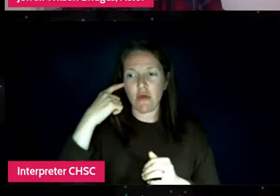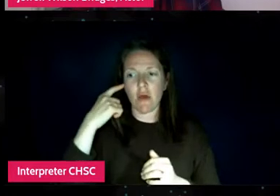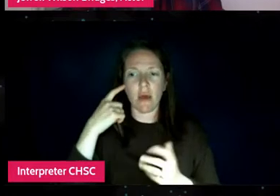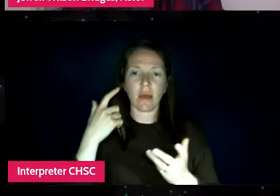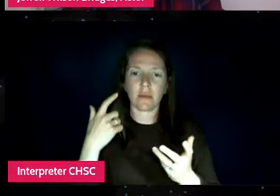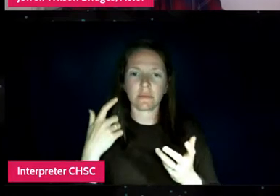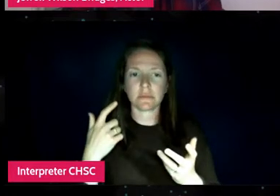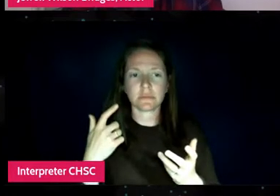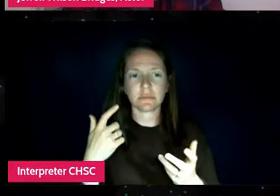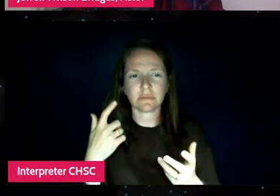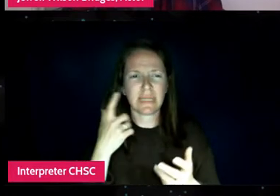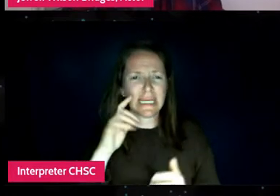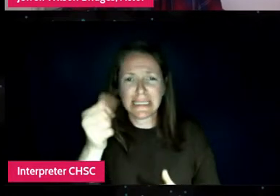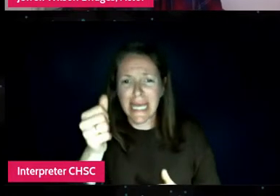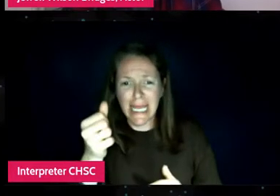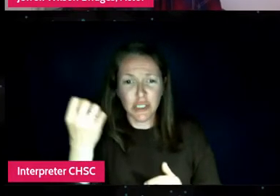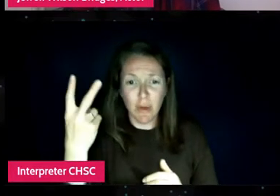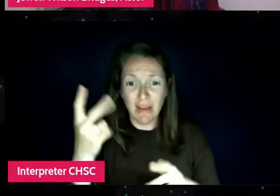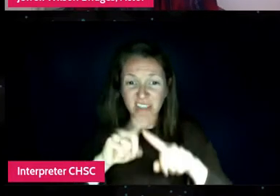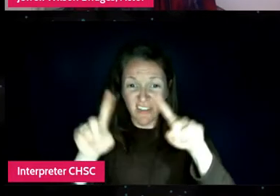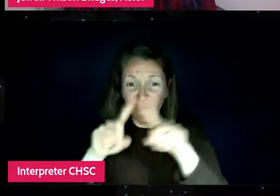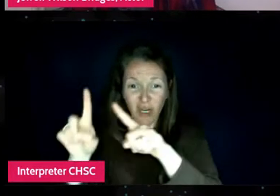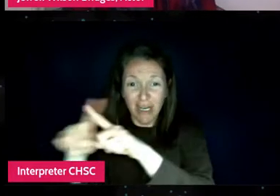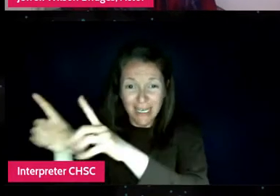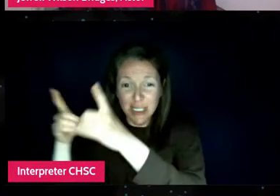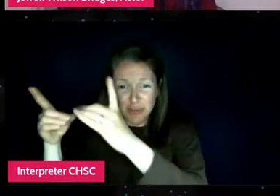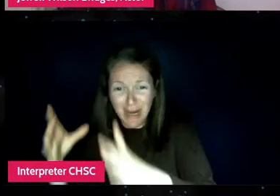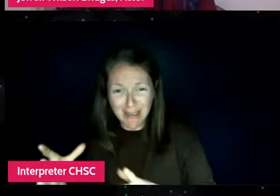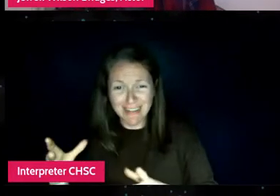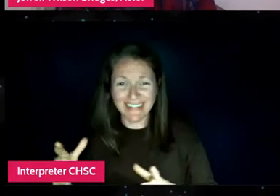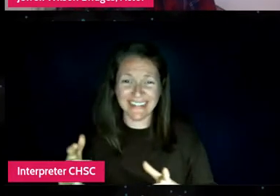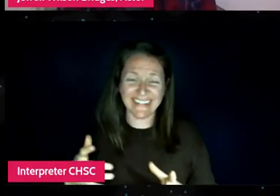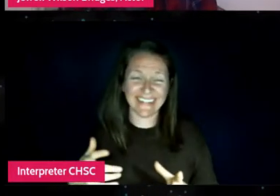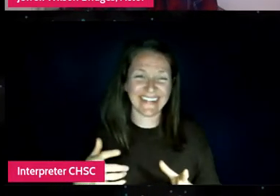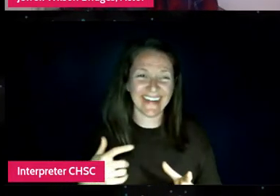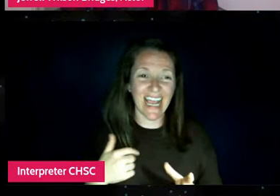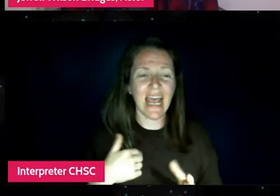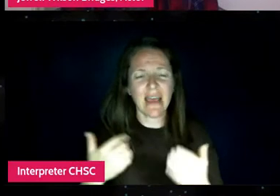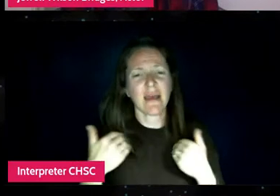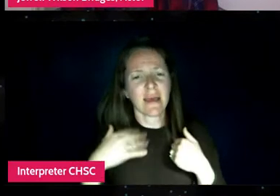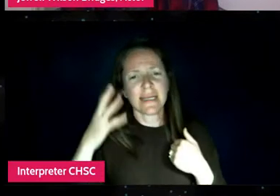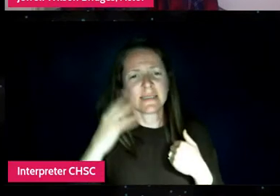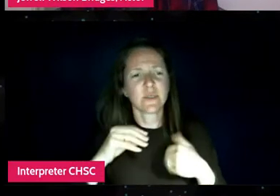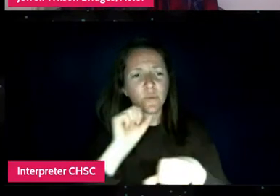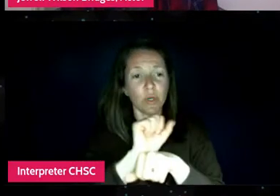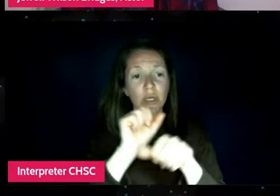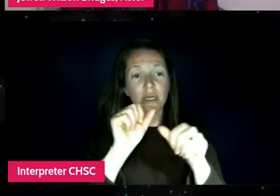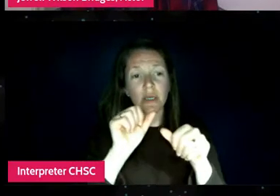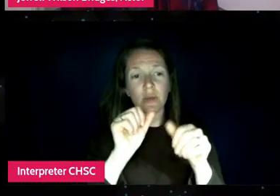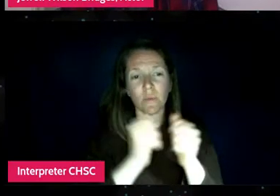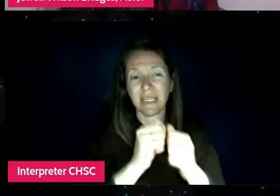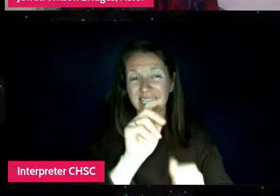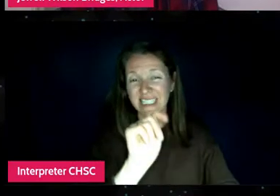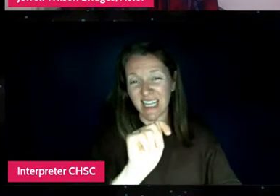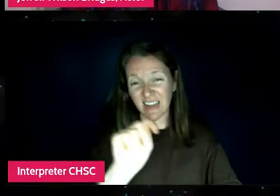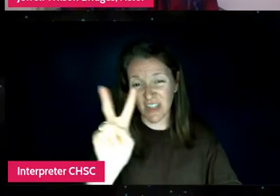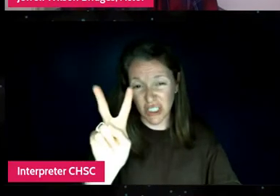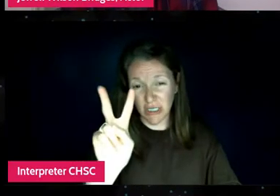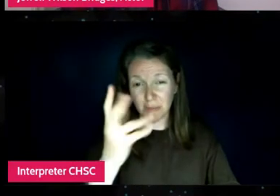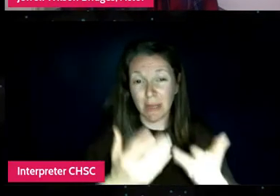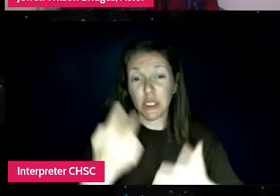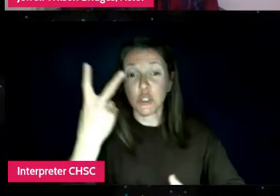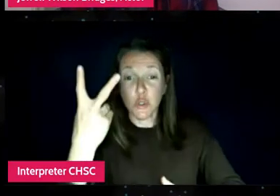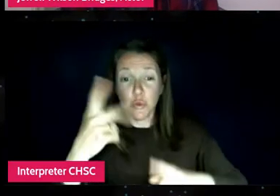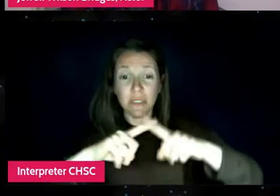it, 10 to 12 different directors. I had had experience working television, probably 2 directors in a